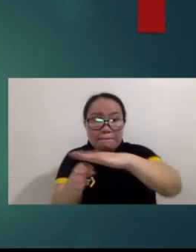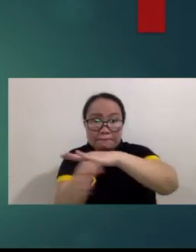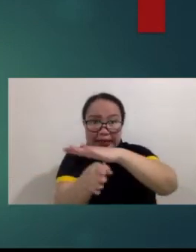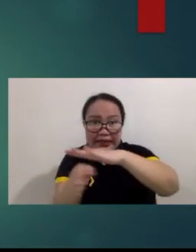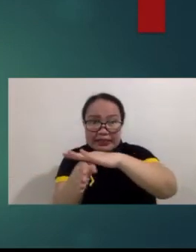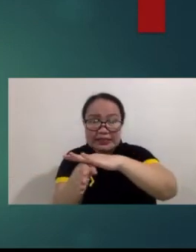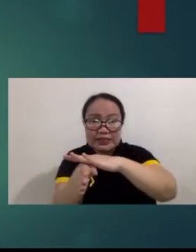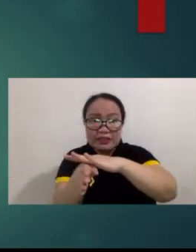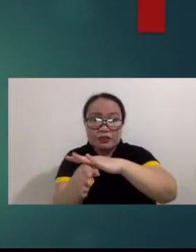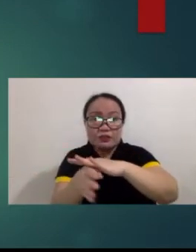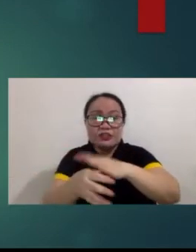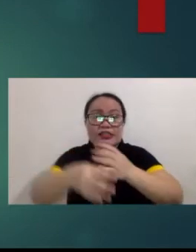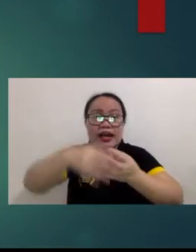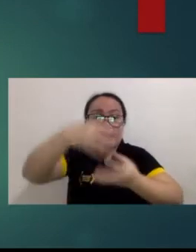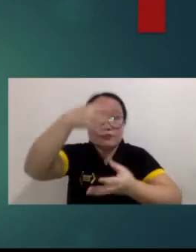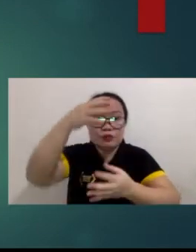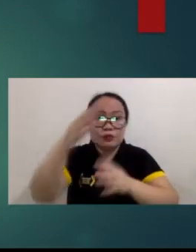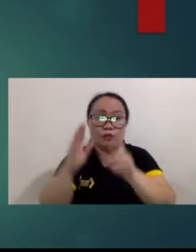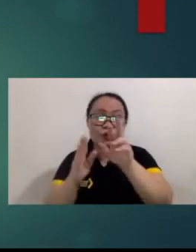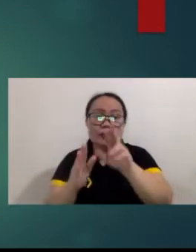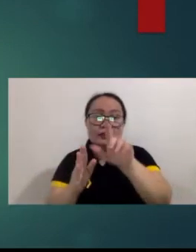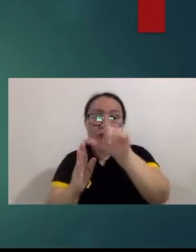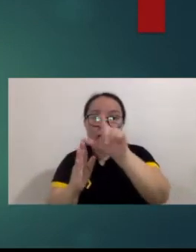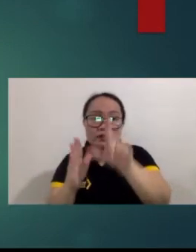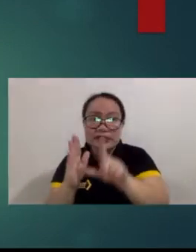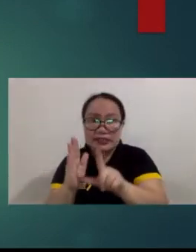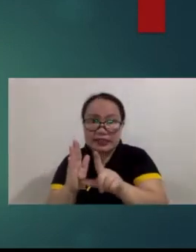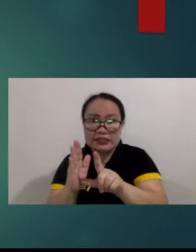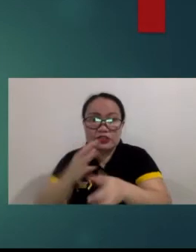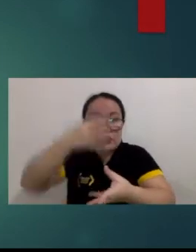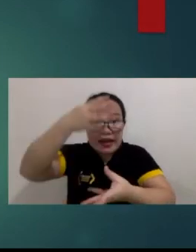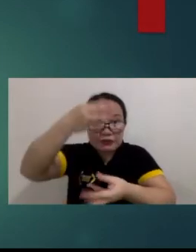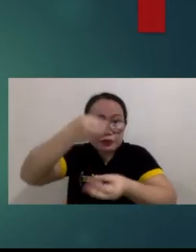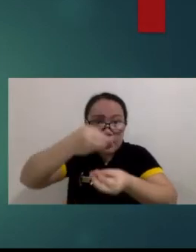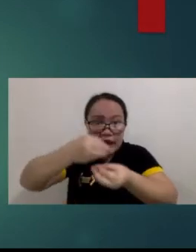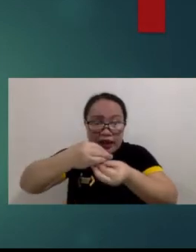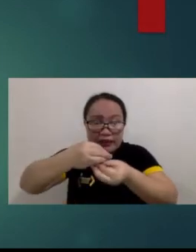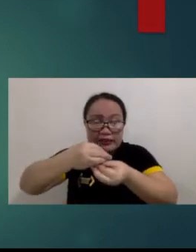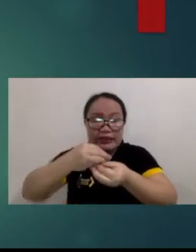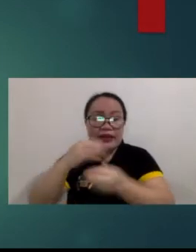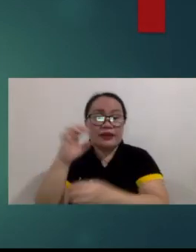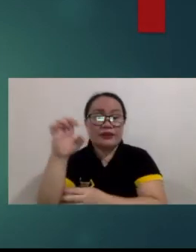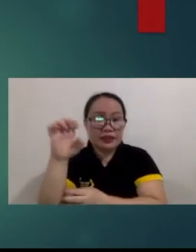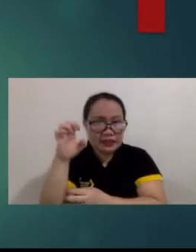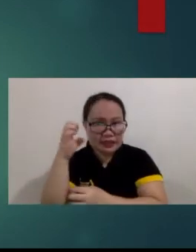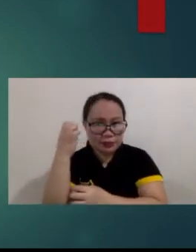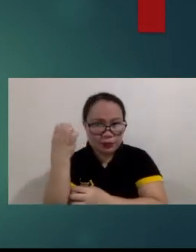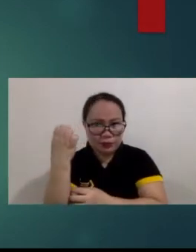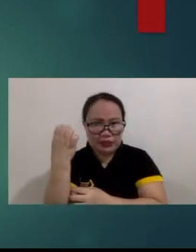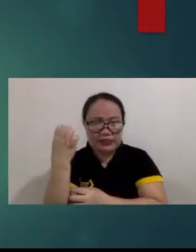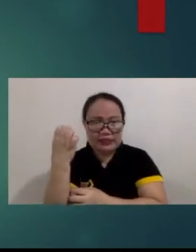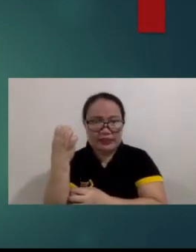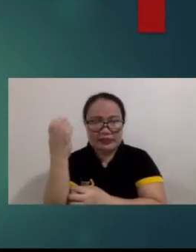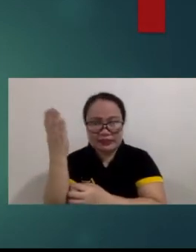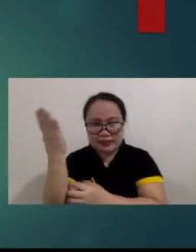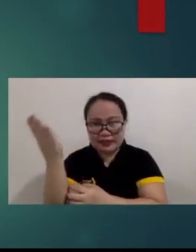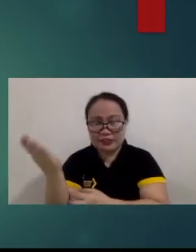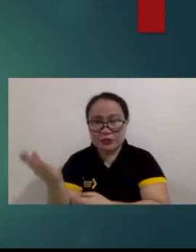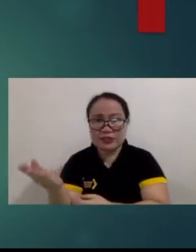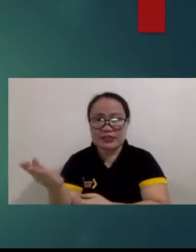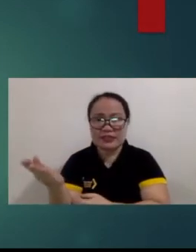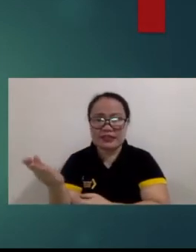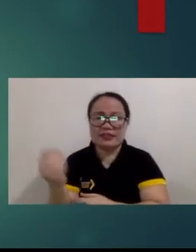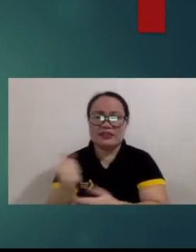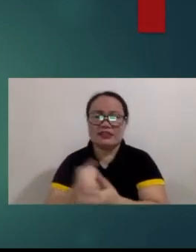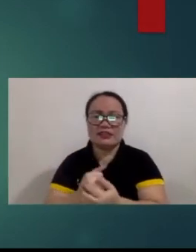same base, you just have to, the law states, you just have to add the exponents, as you